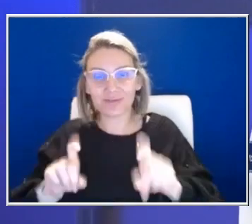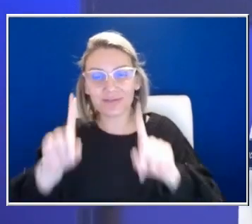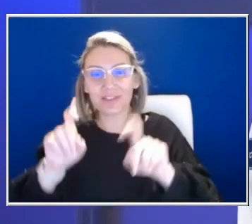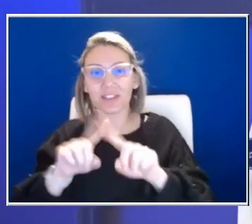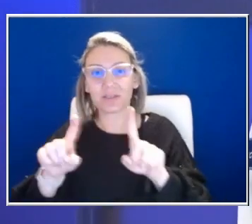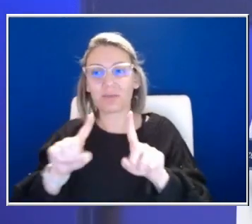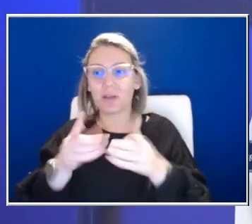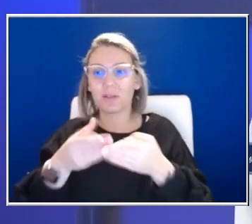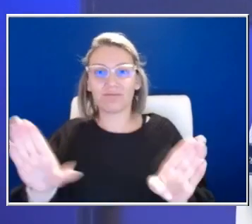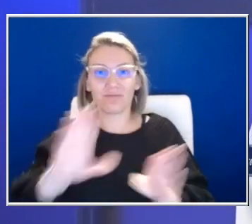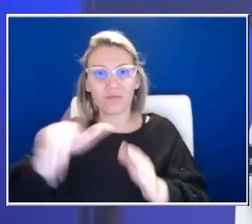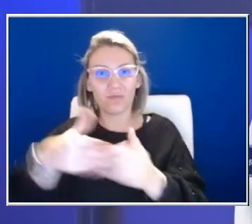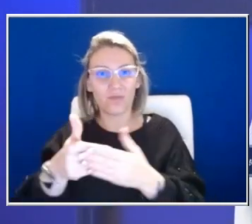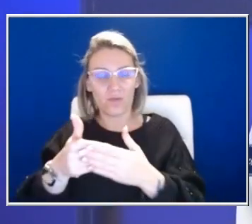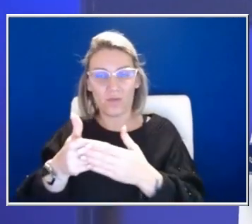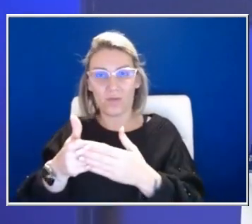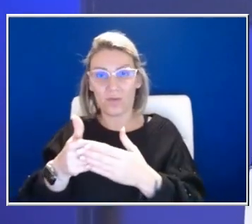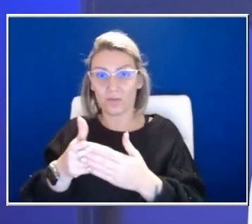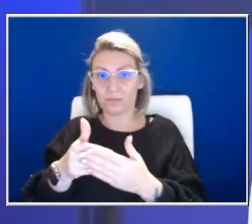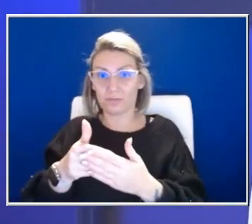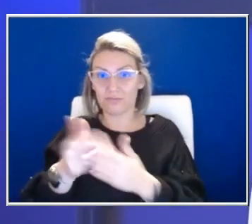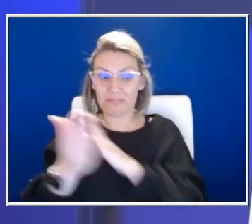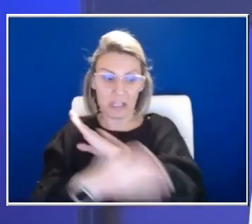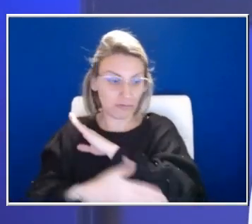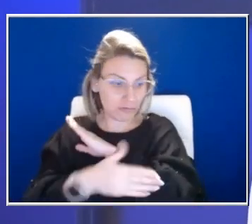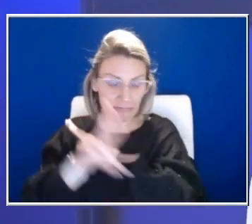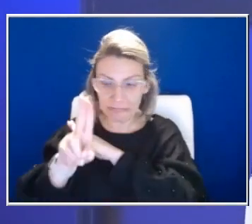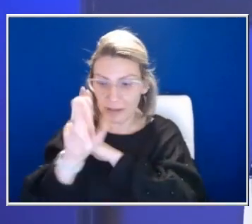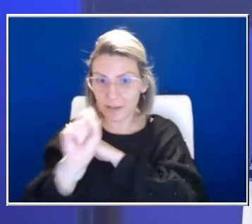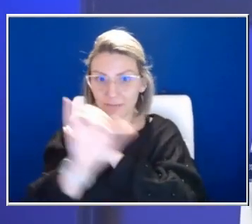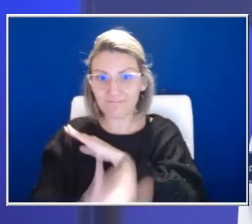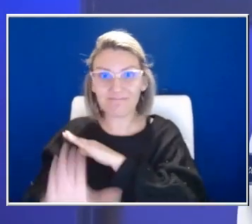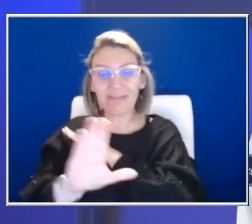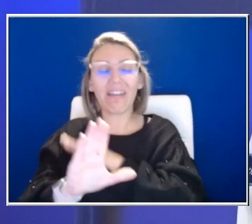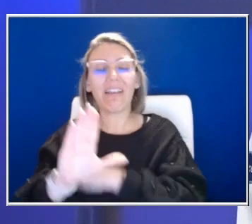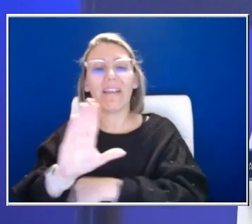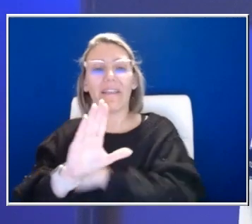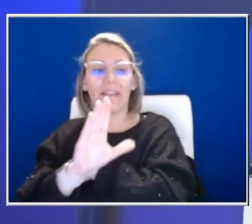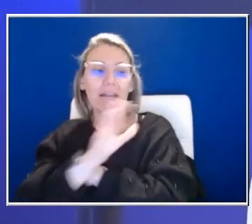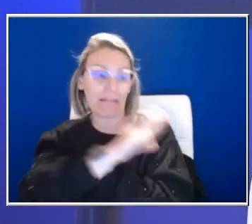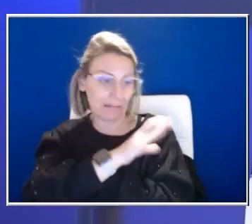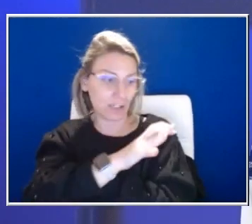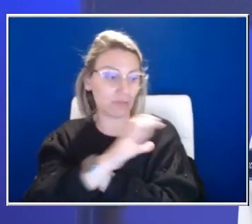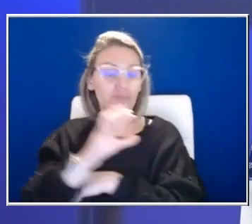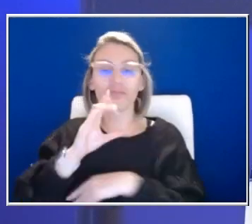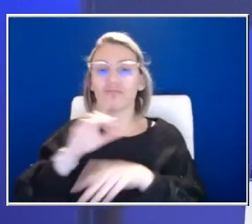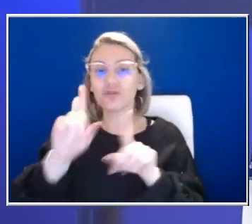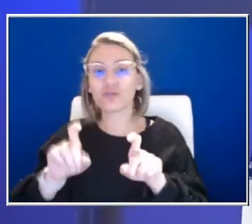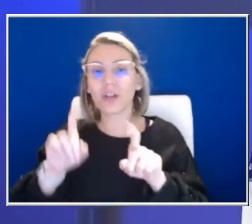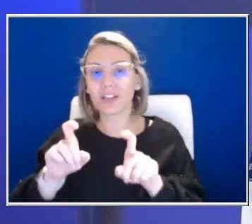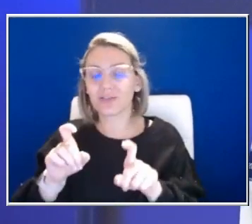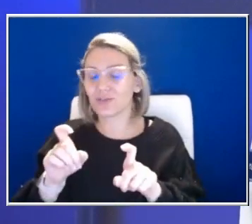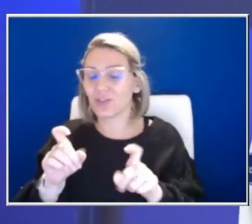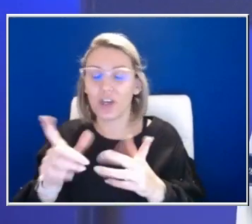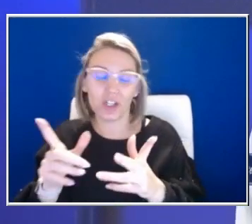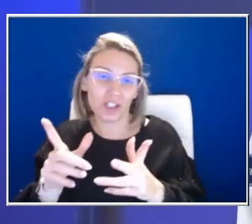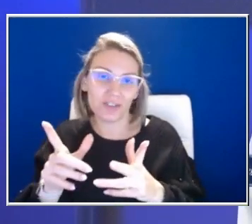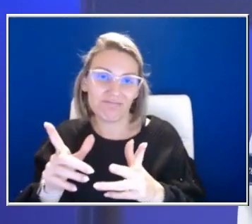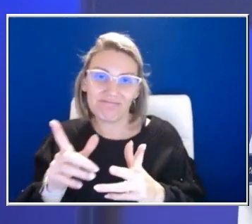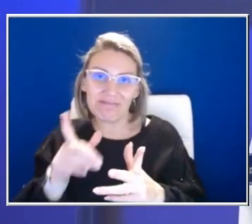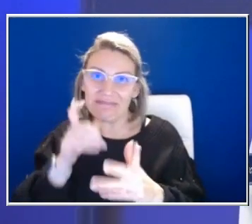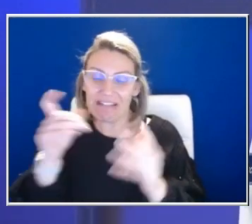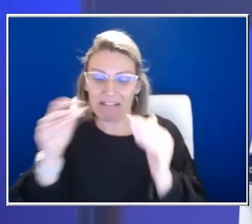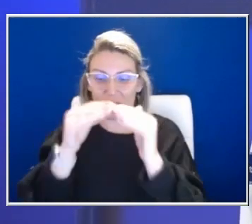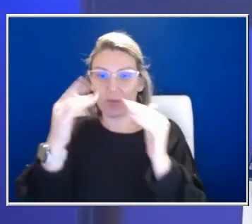country, the clinical trials outcomes are being underrepresented by the disparities that we see, and that goes to